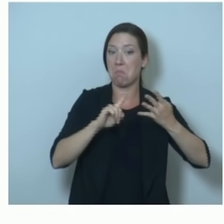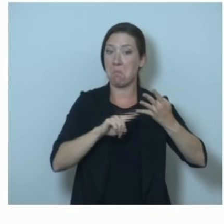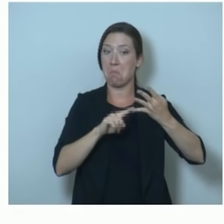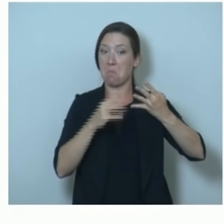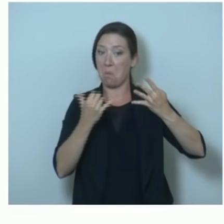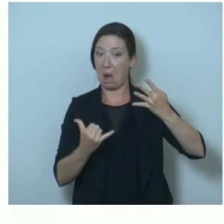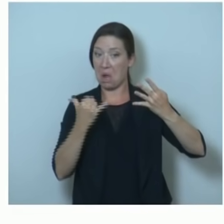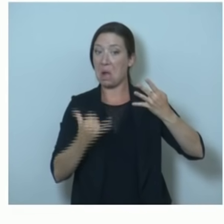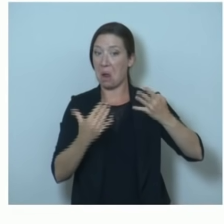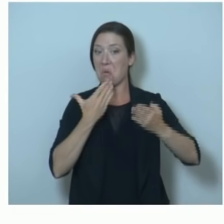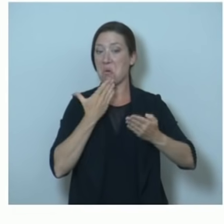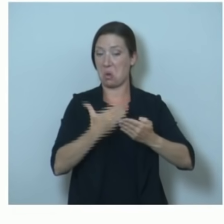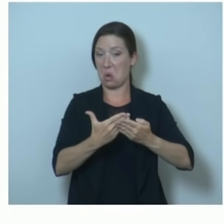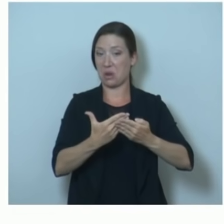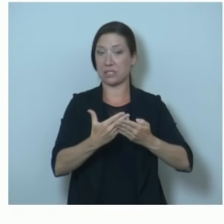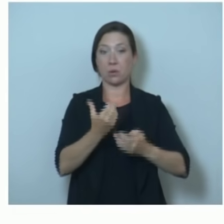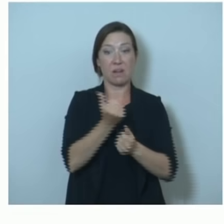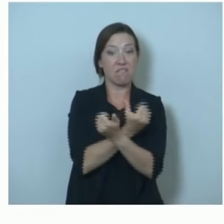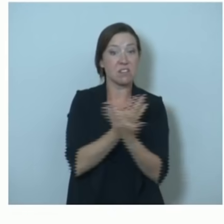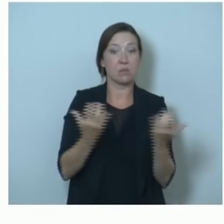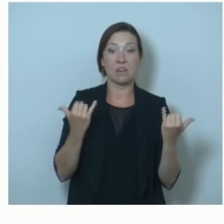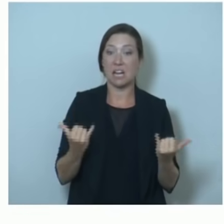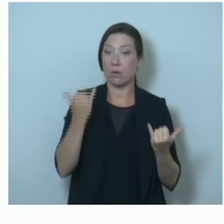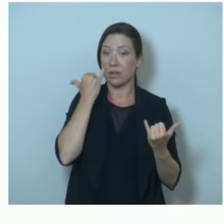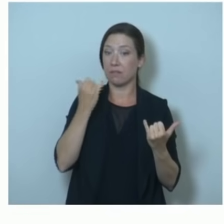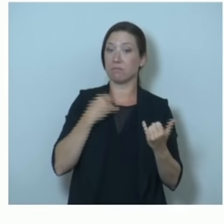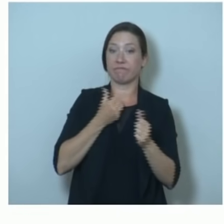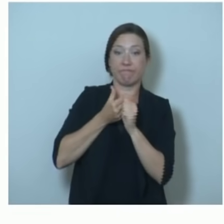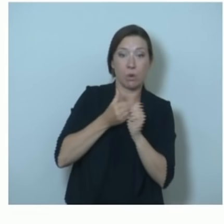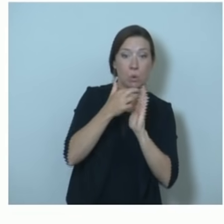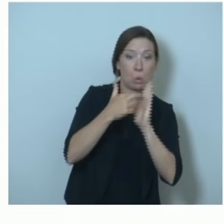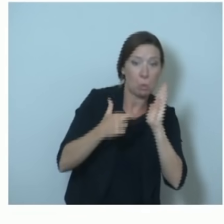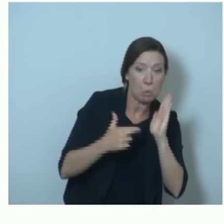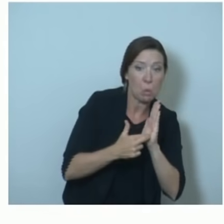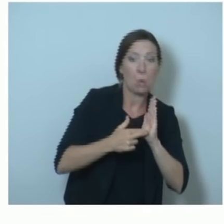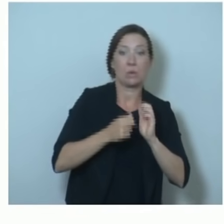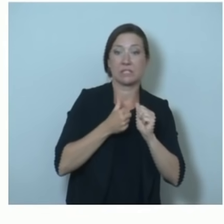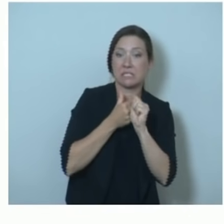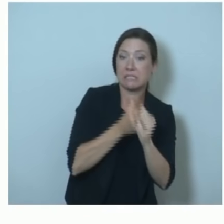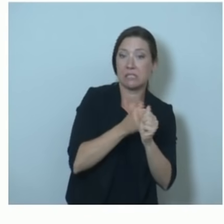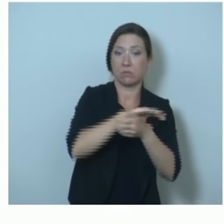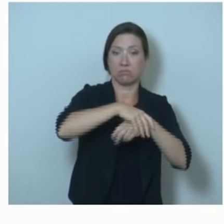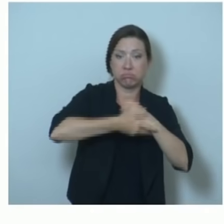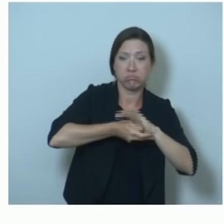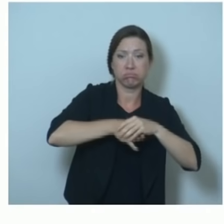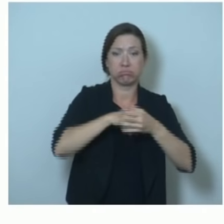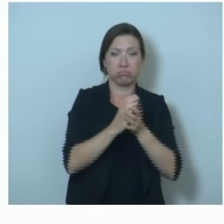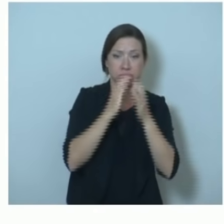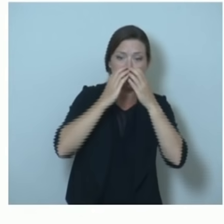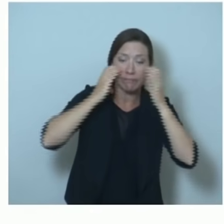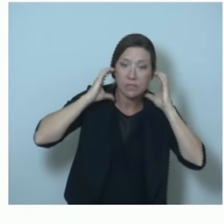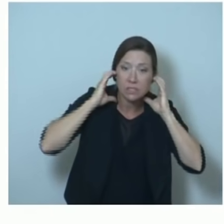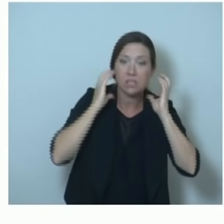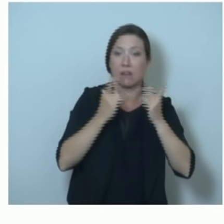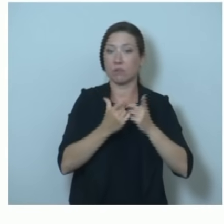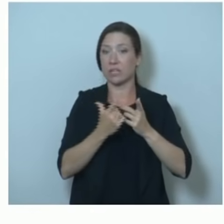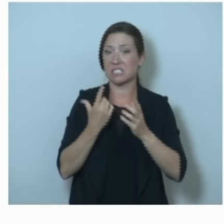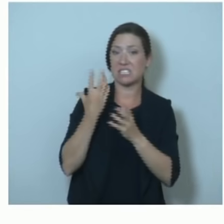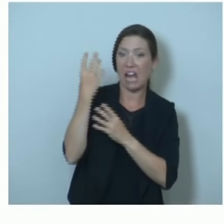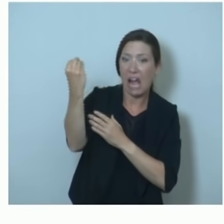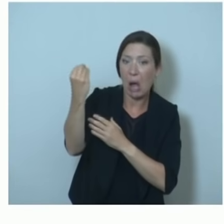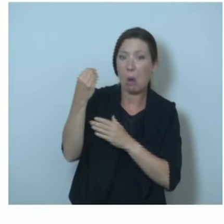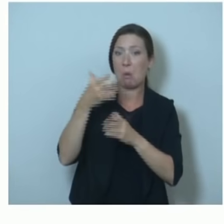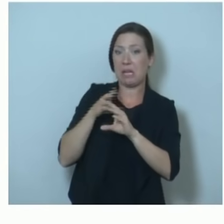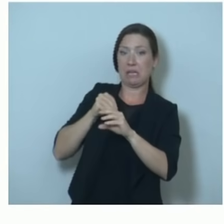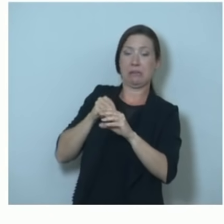our hands, clean surfaces, cough into tissue, stay 6 feet away from people, and wear face coverings when we go out,